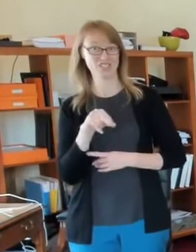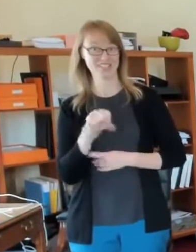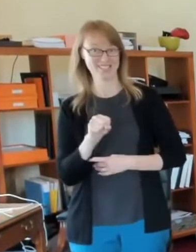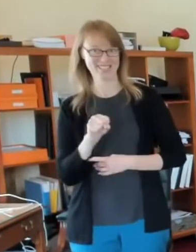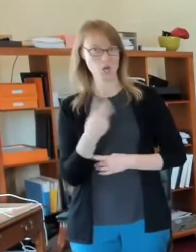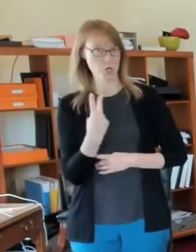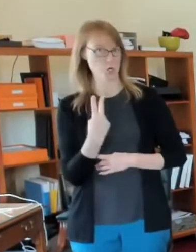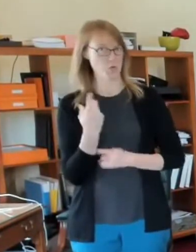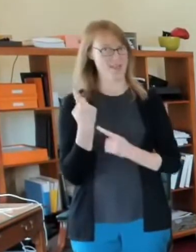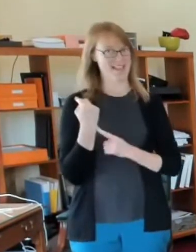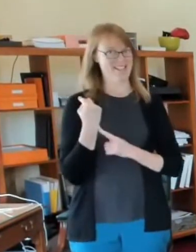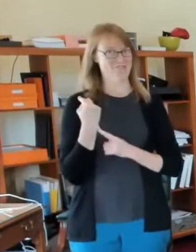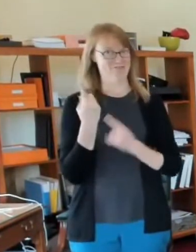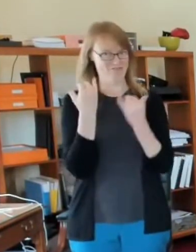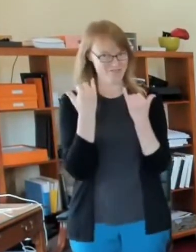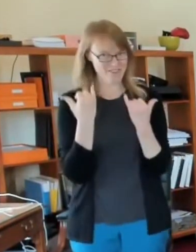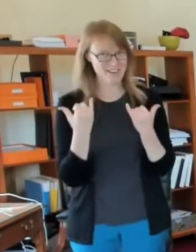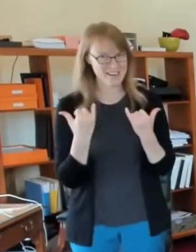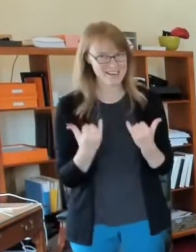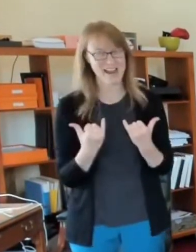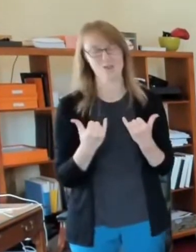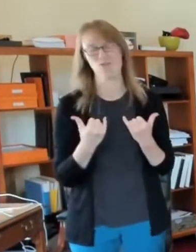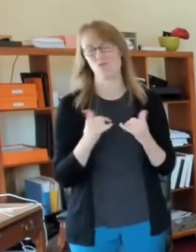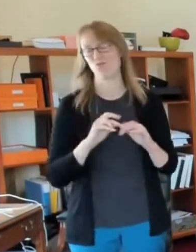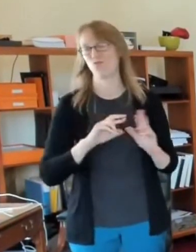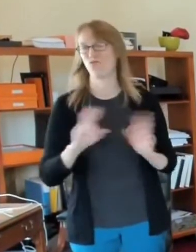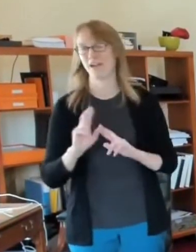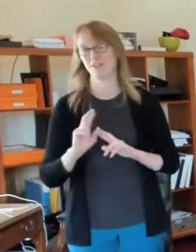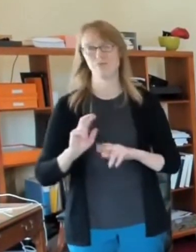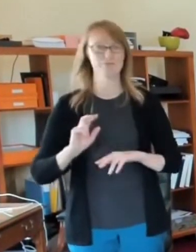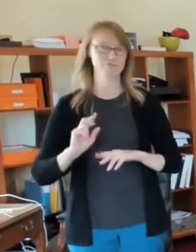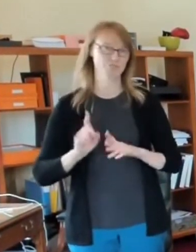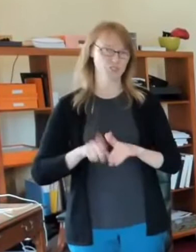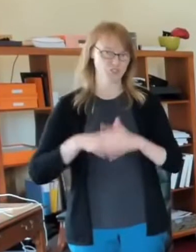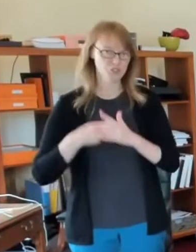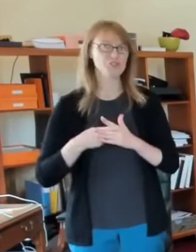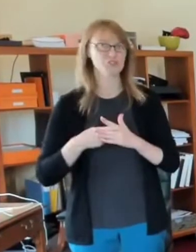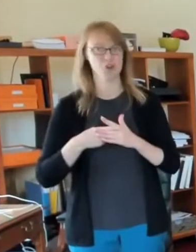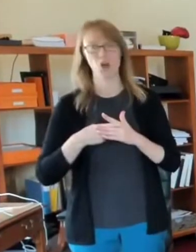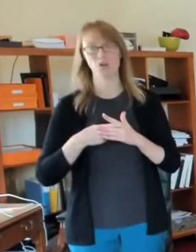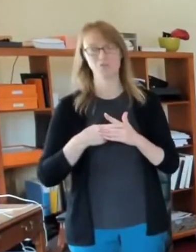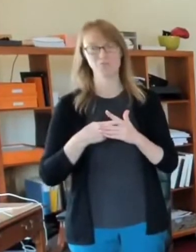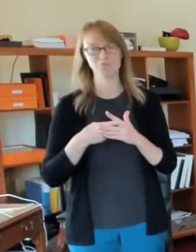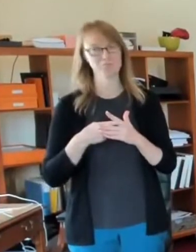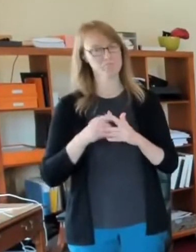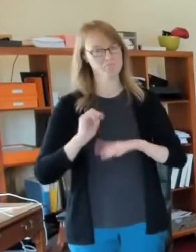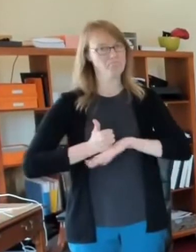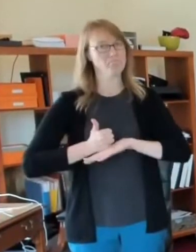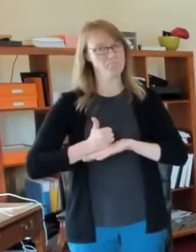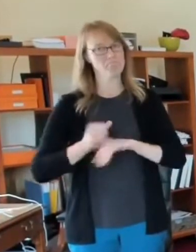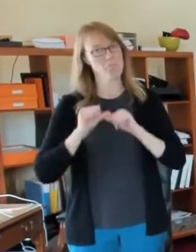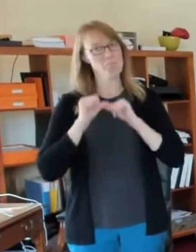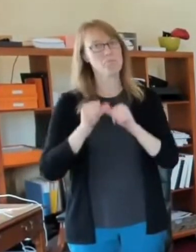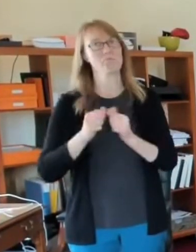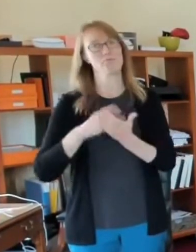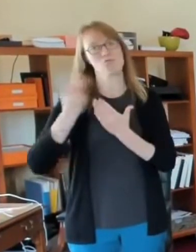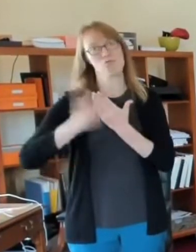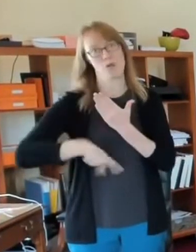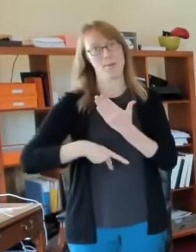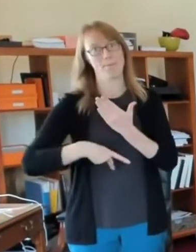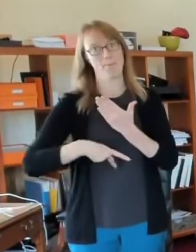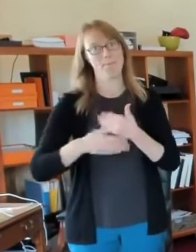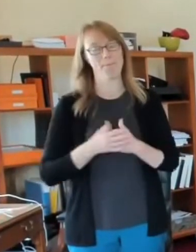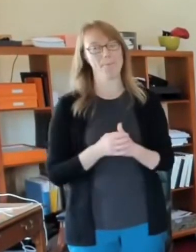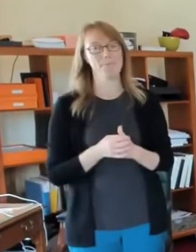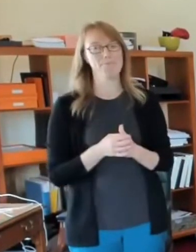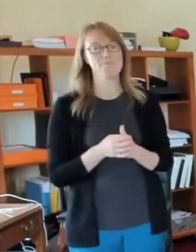to launch this as a permanent program for this year. So you'll hear more about that later. It's just something that we're working